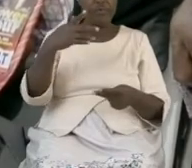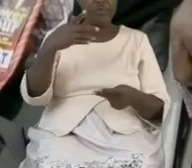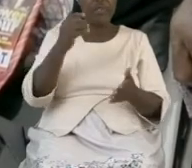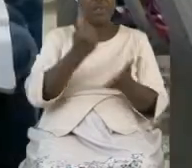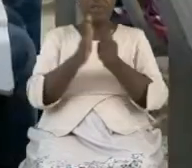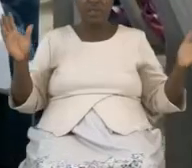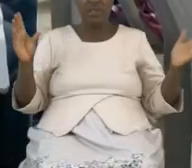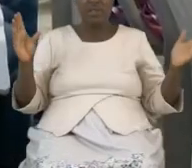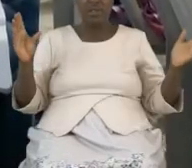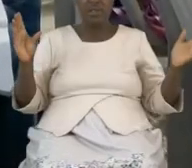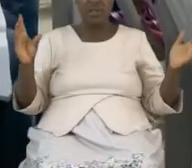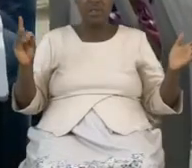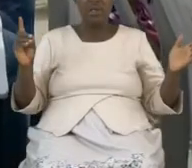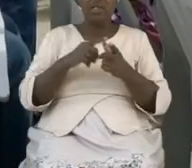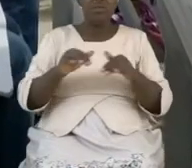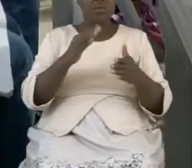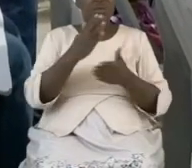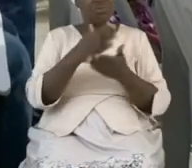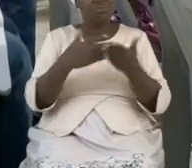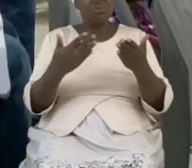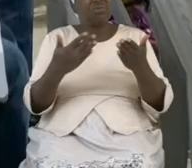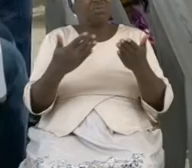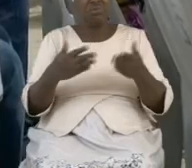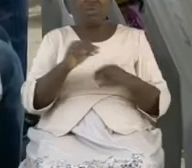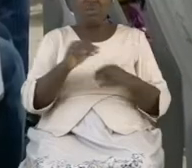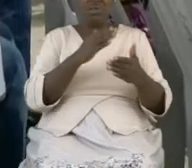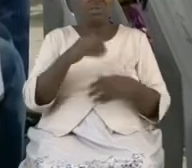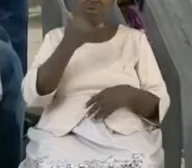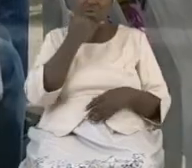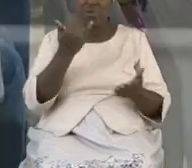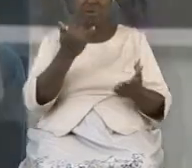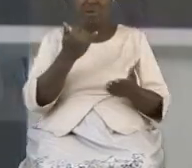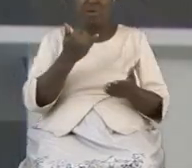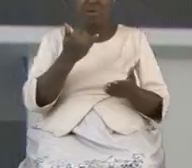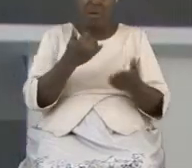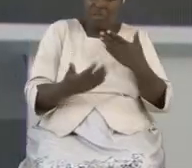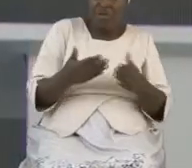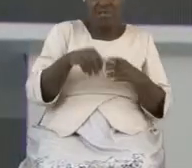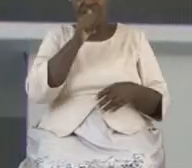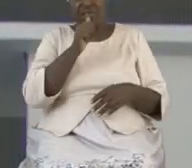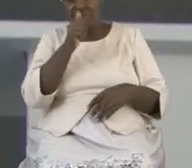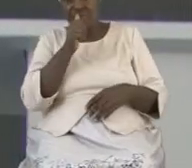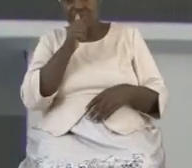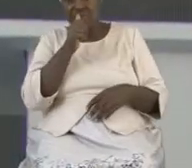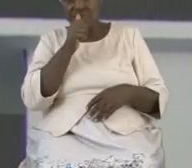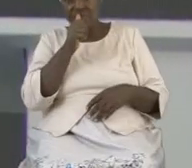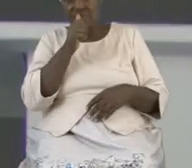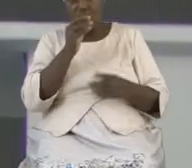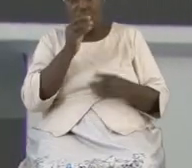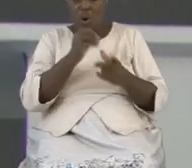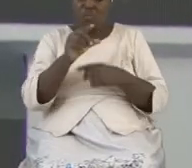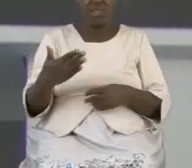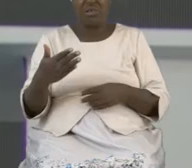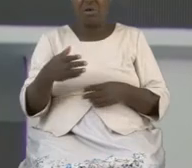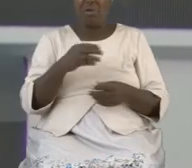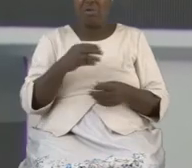something wrong? Probably in secret, probably a little thing, probably